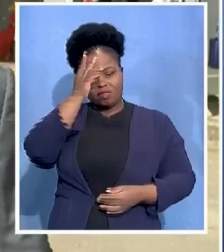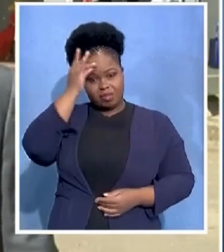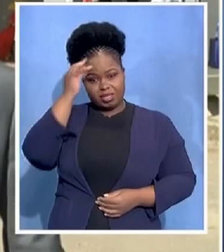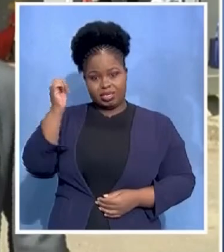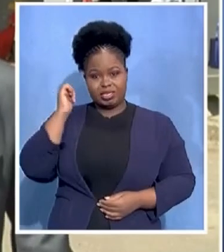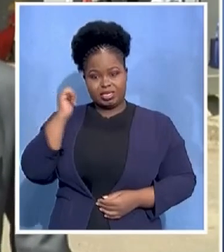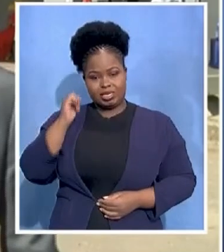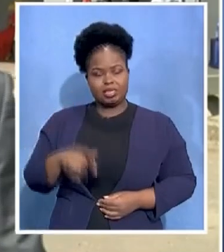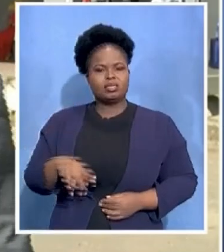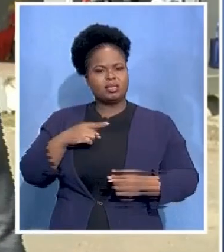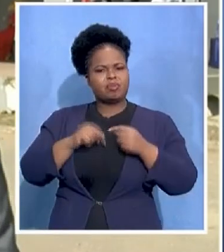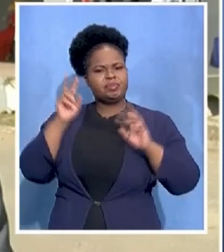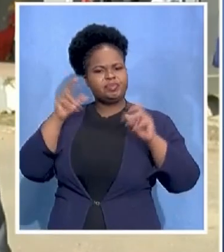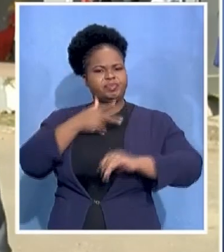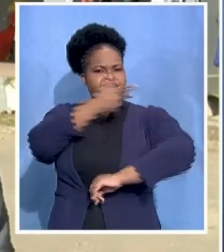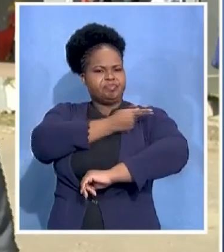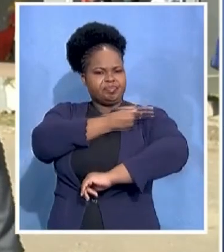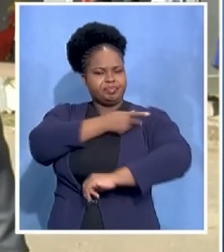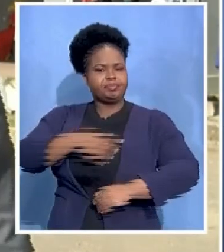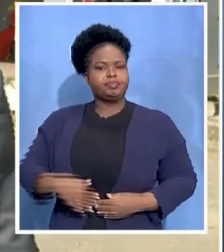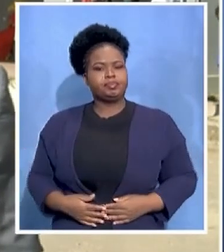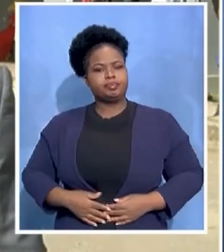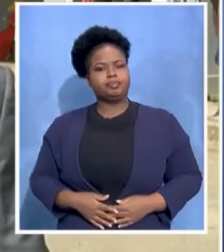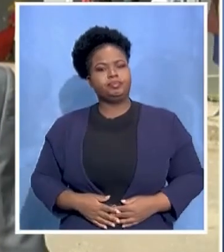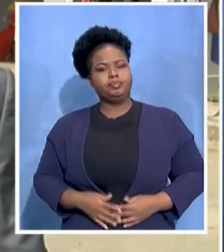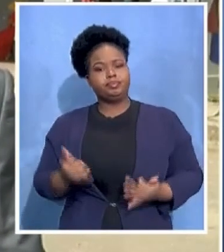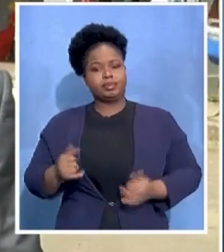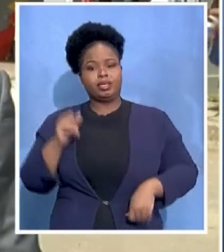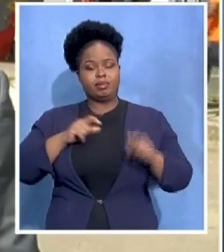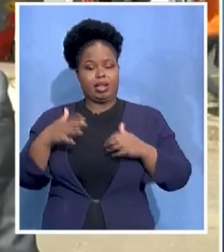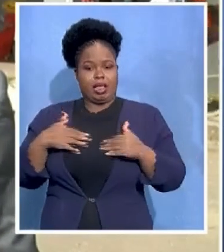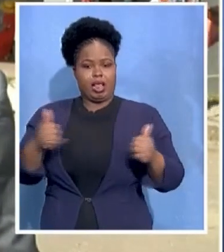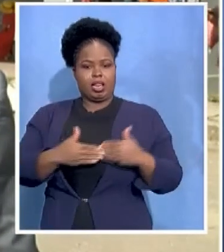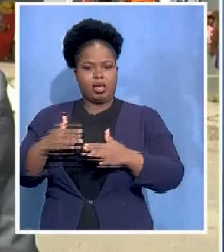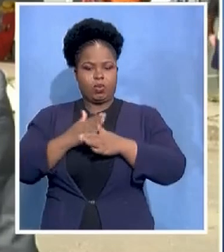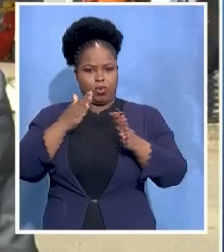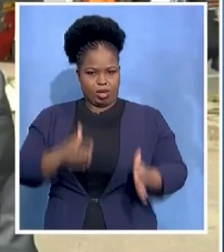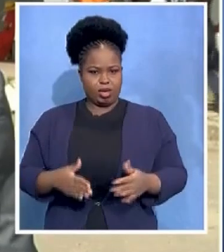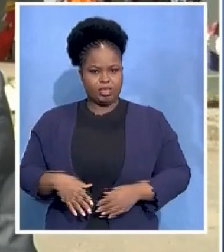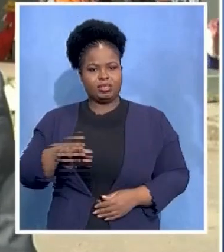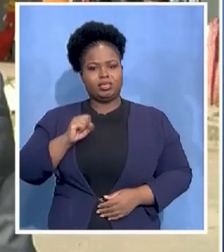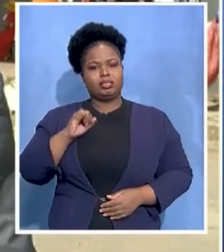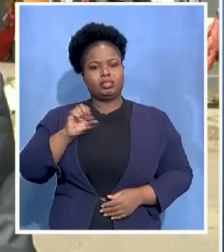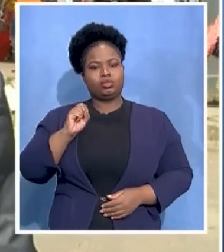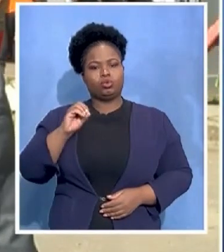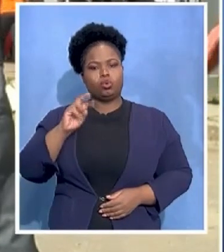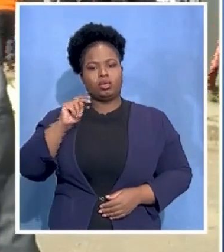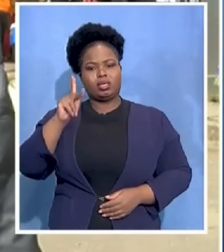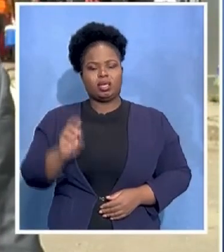rollout. And the number of healthcare workers under the Sisonke protocol stands at